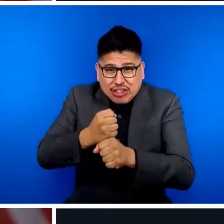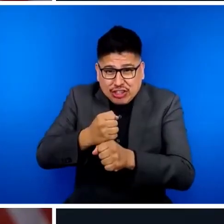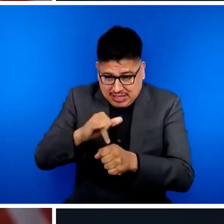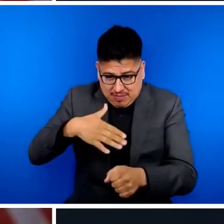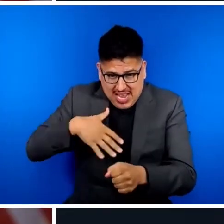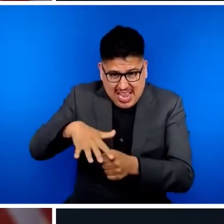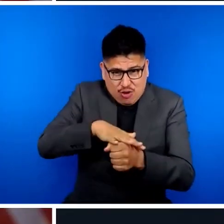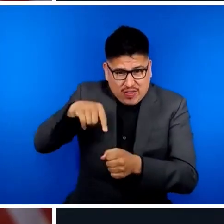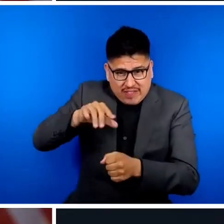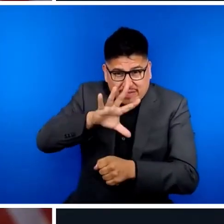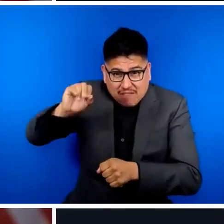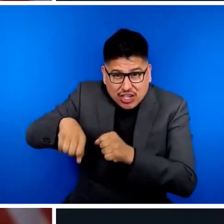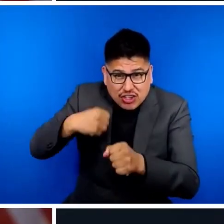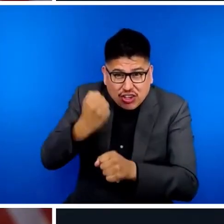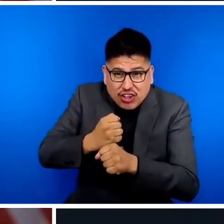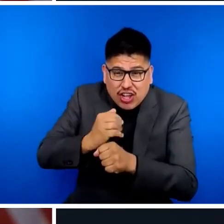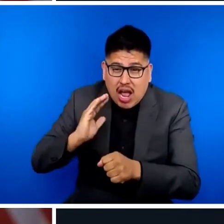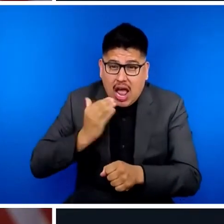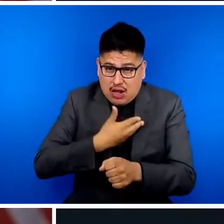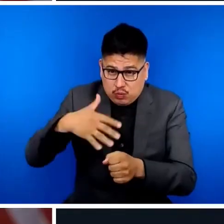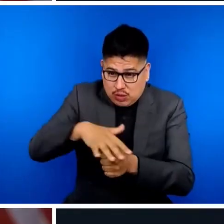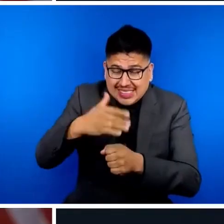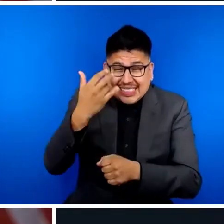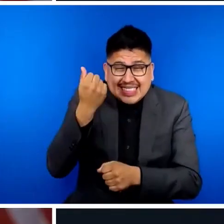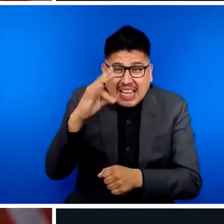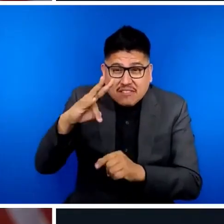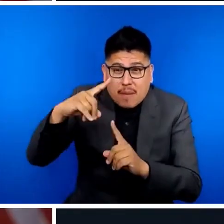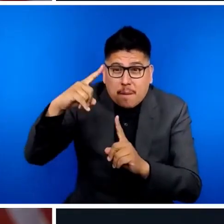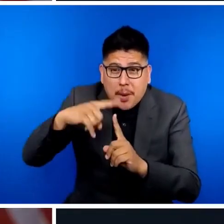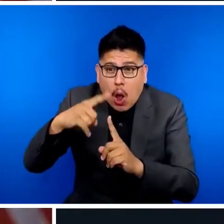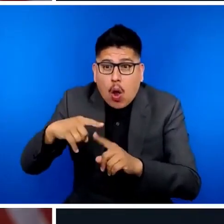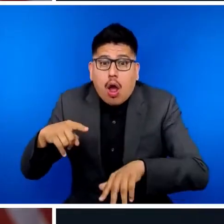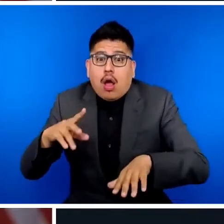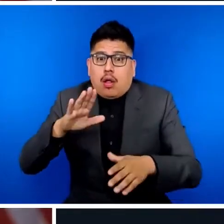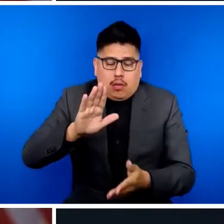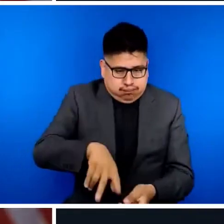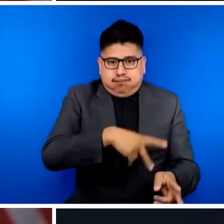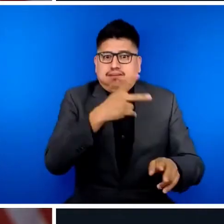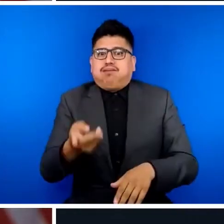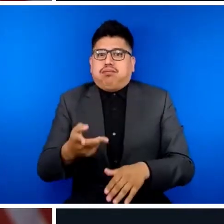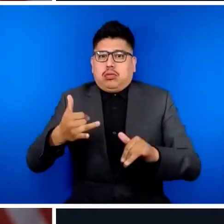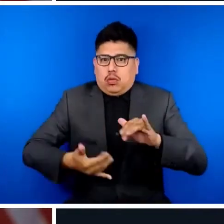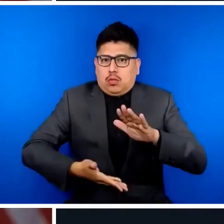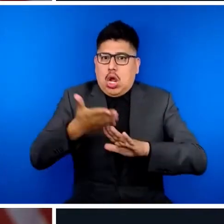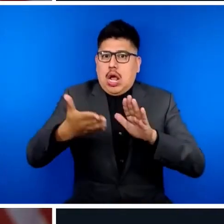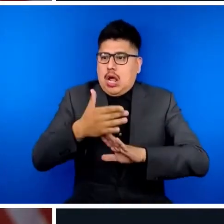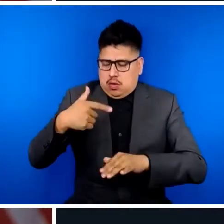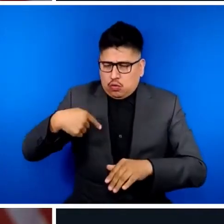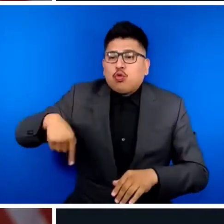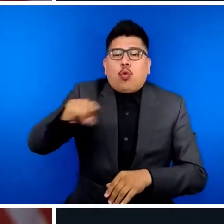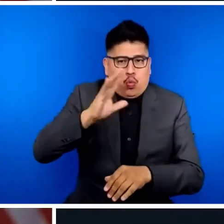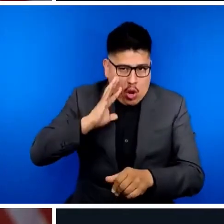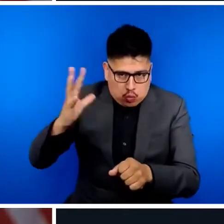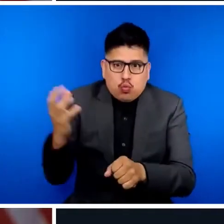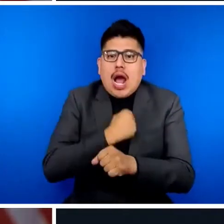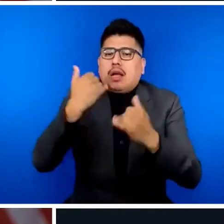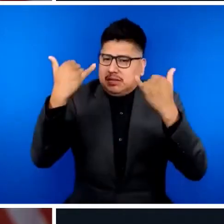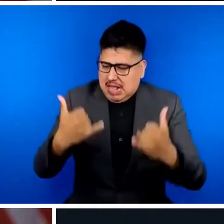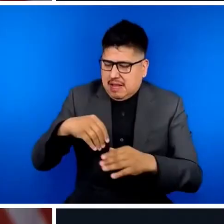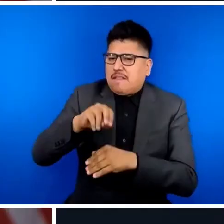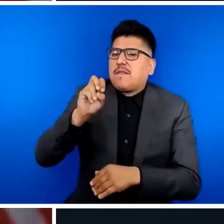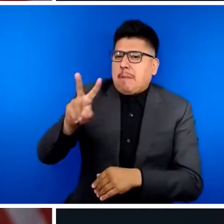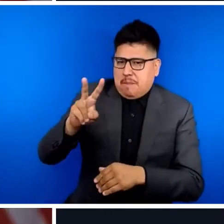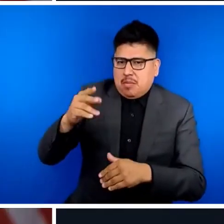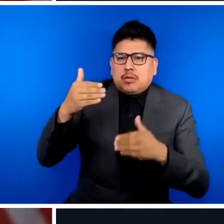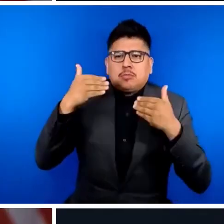points. Those who are stepping up now to run will win in November because Americans, you at